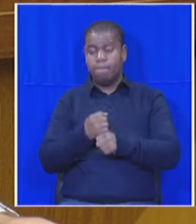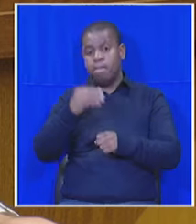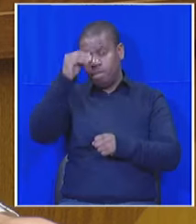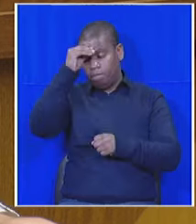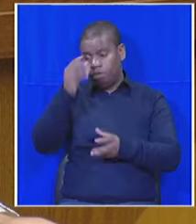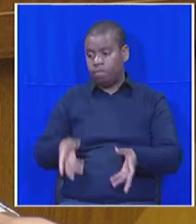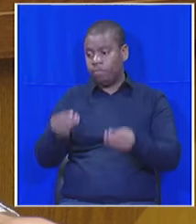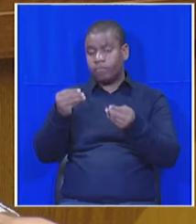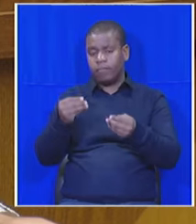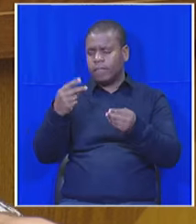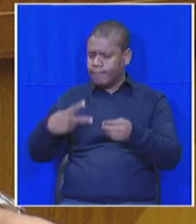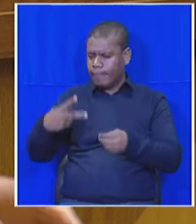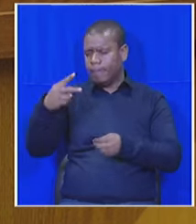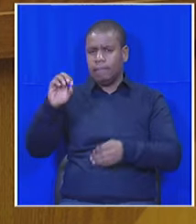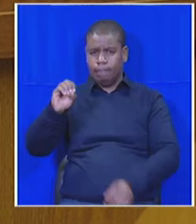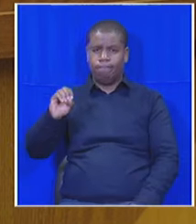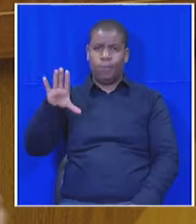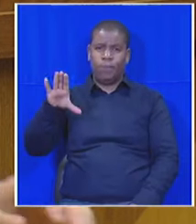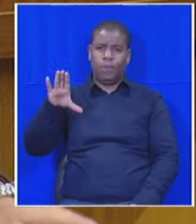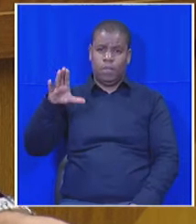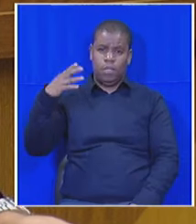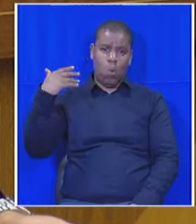the second largest budget vote,